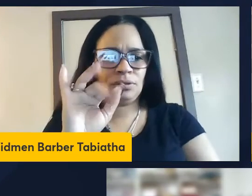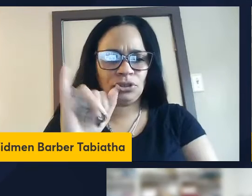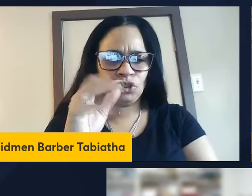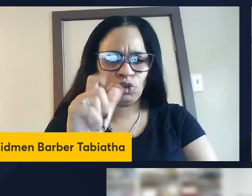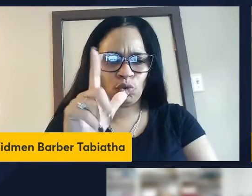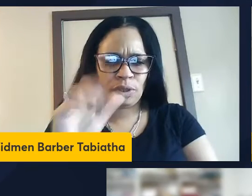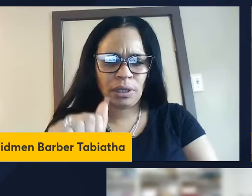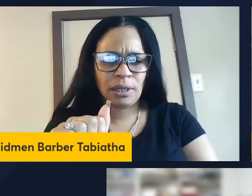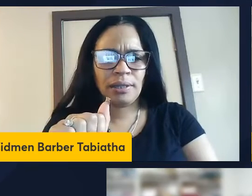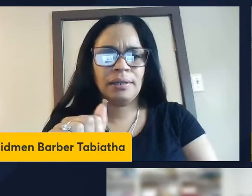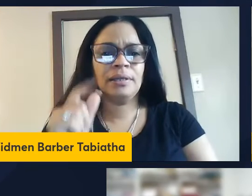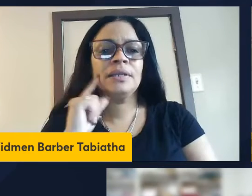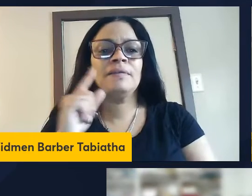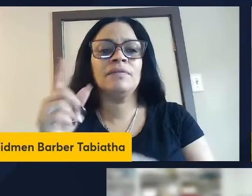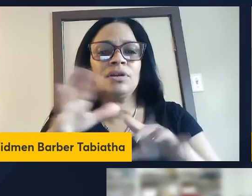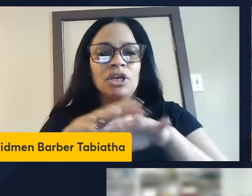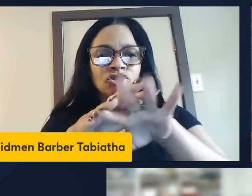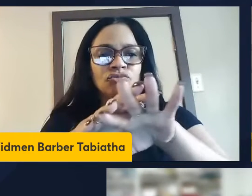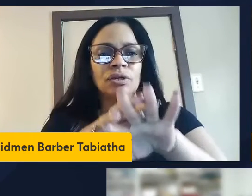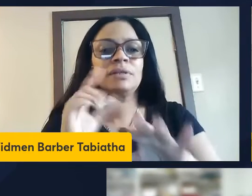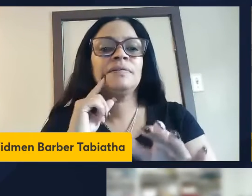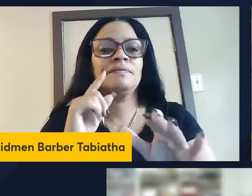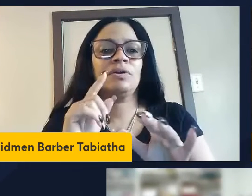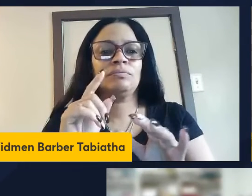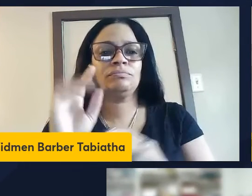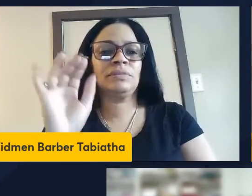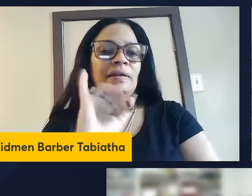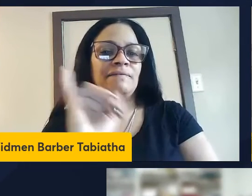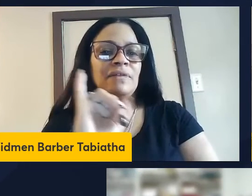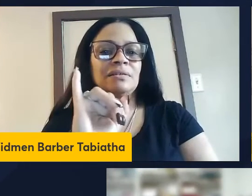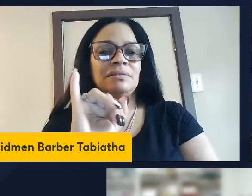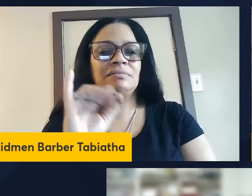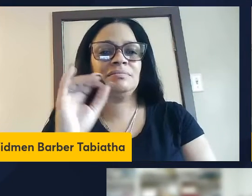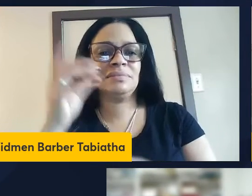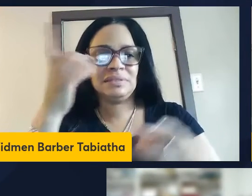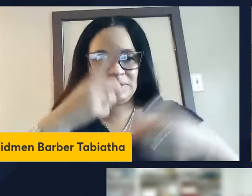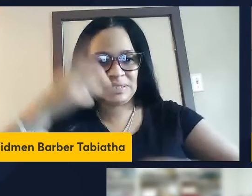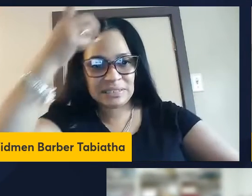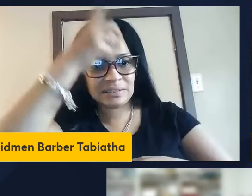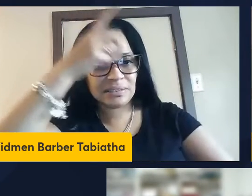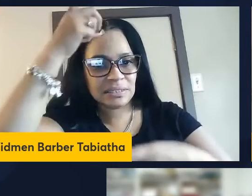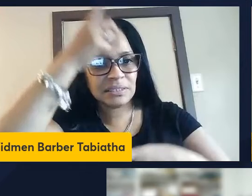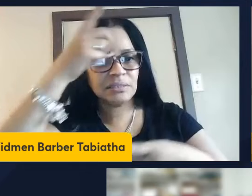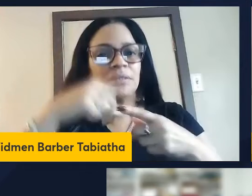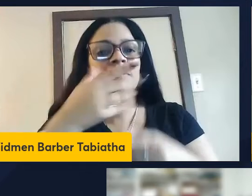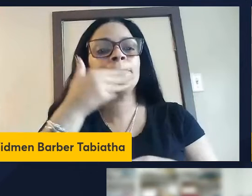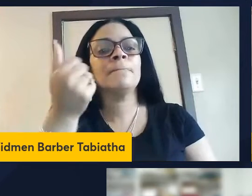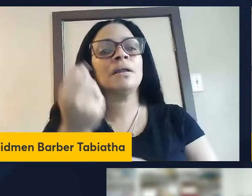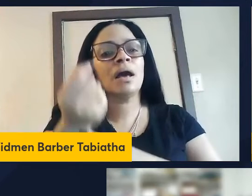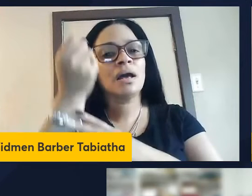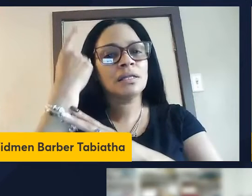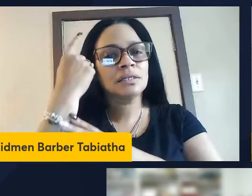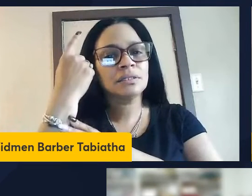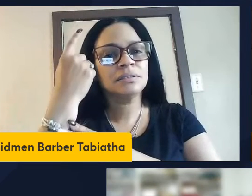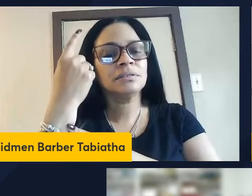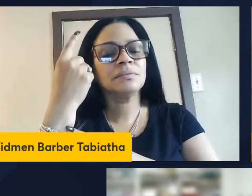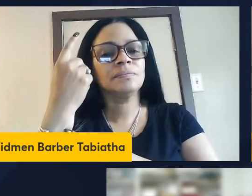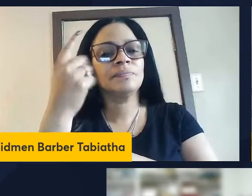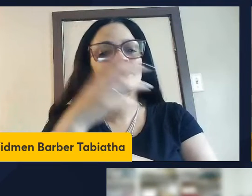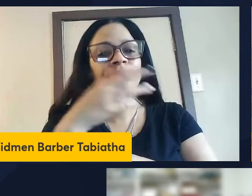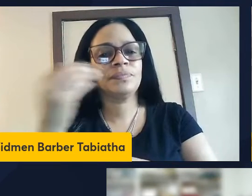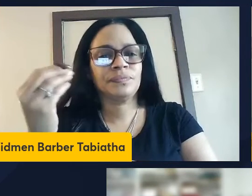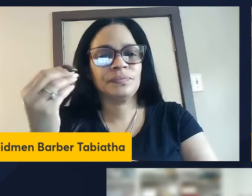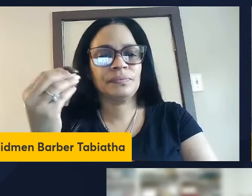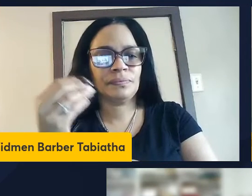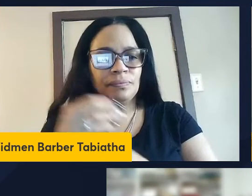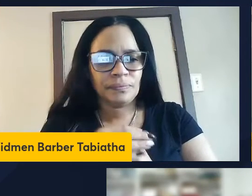host-pathogen interactions during infectious diseases and is currently working on a better understanding of pathogenesis of cerebral